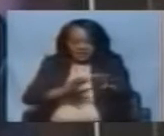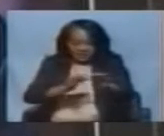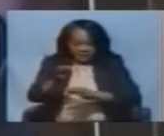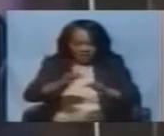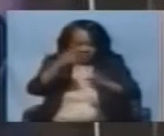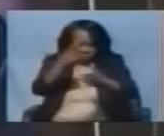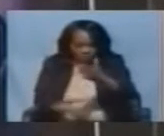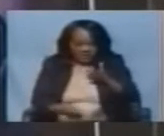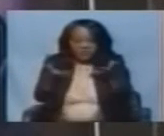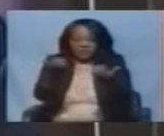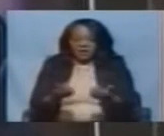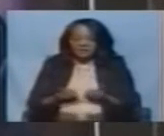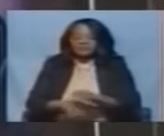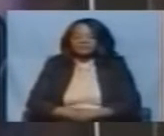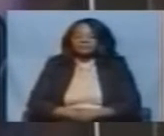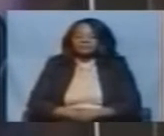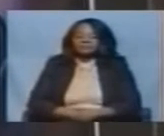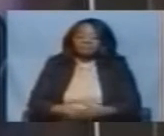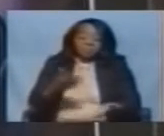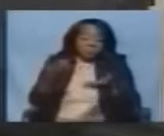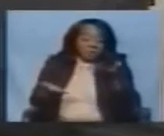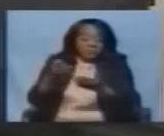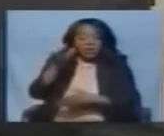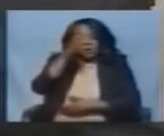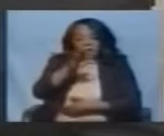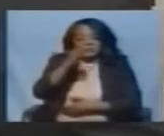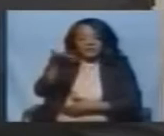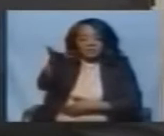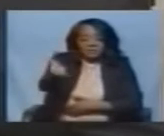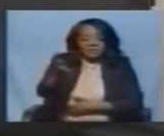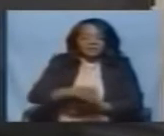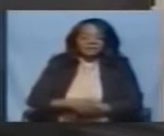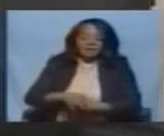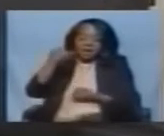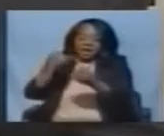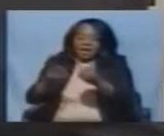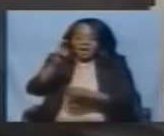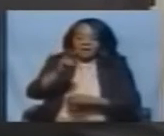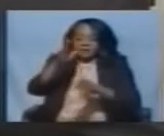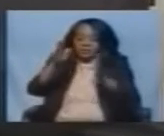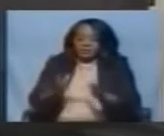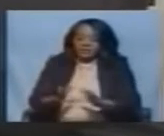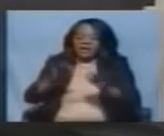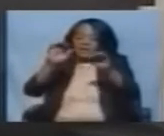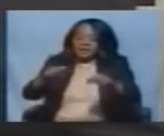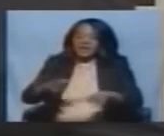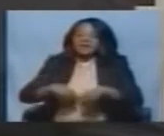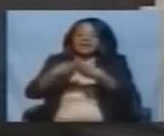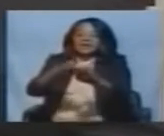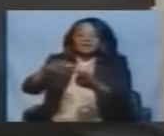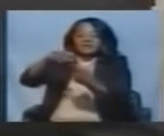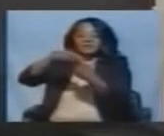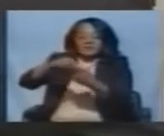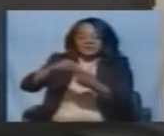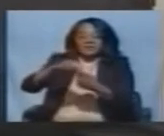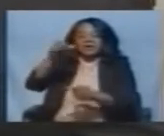wants. Now, there could be corruption there. Okay, because the end user can give you specification, Grevazio, that are skewed towards